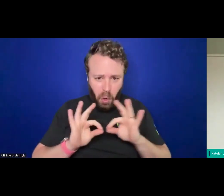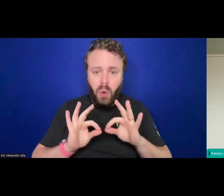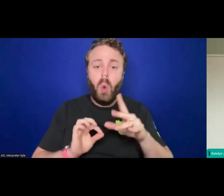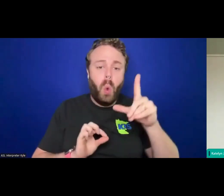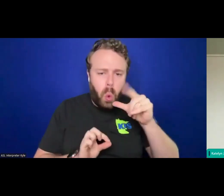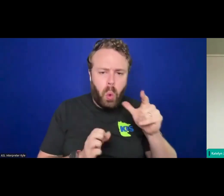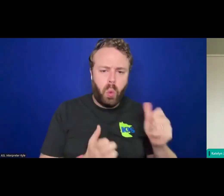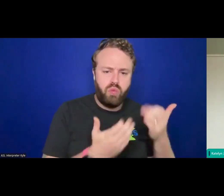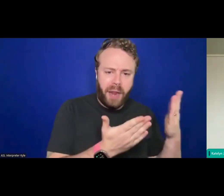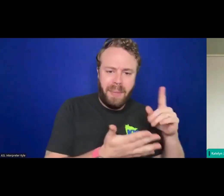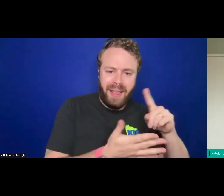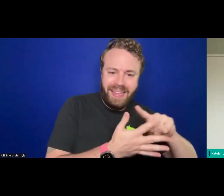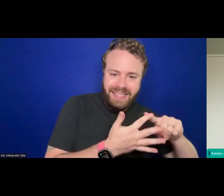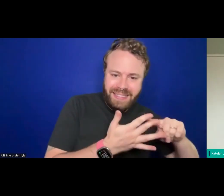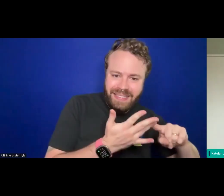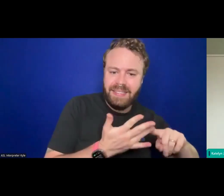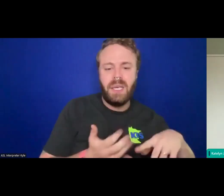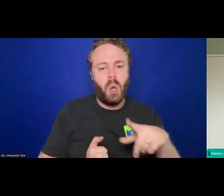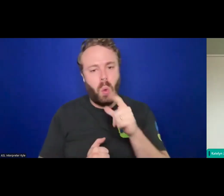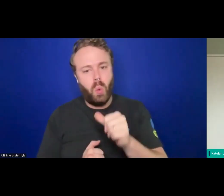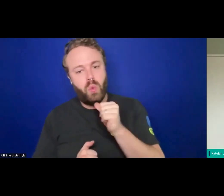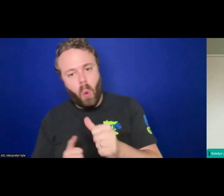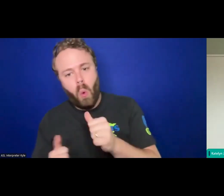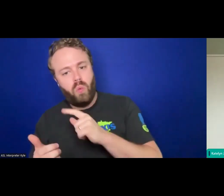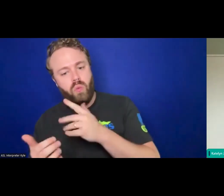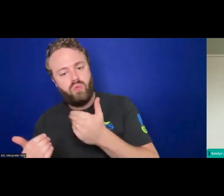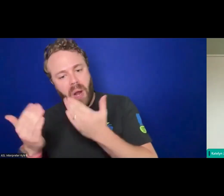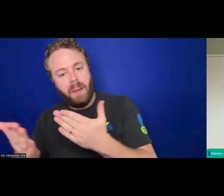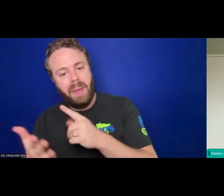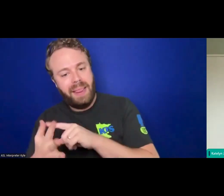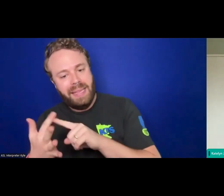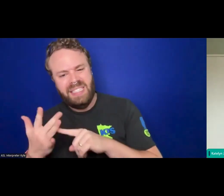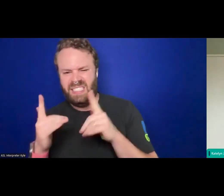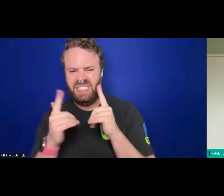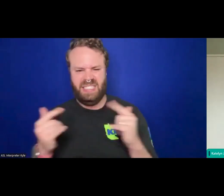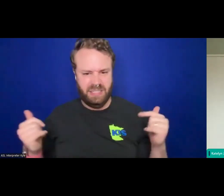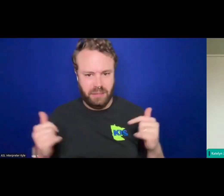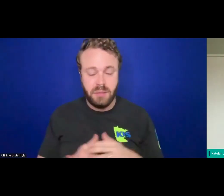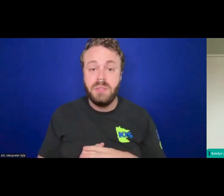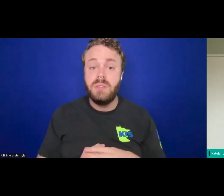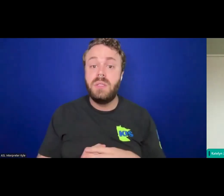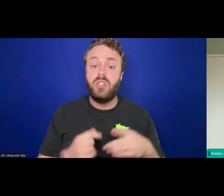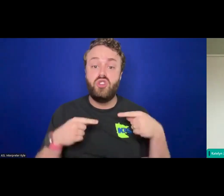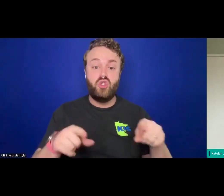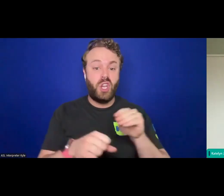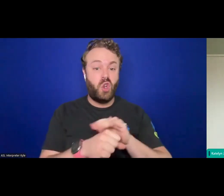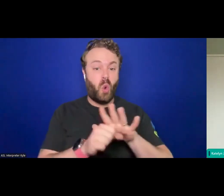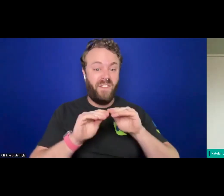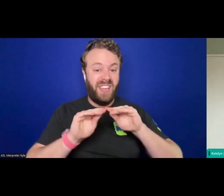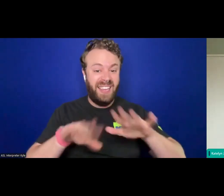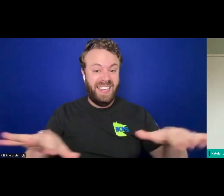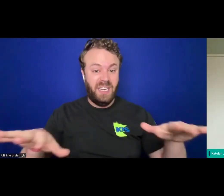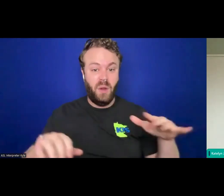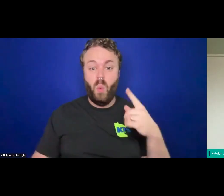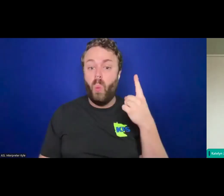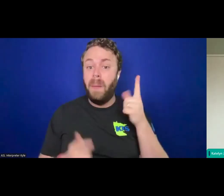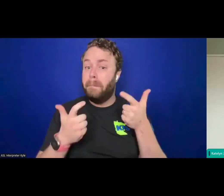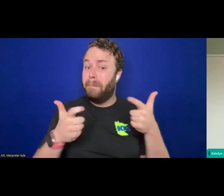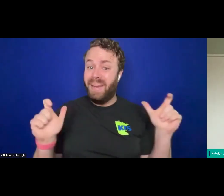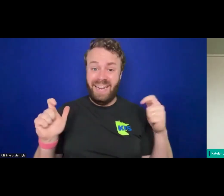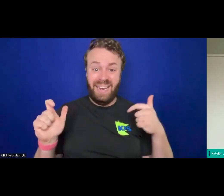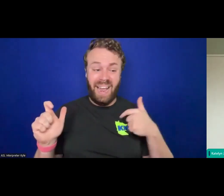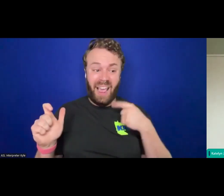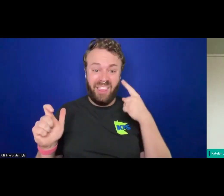what? One big lesson I learned during the pandemic is don't underestimate the public.